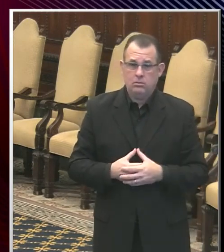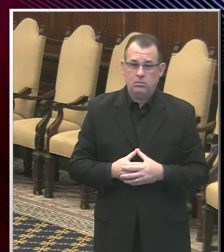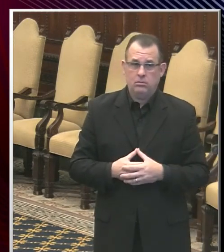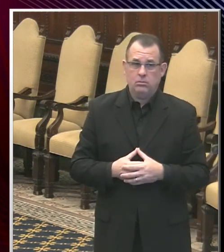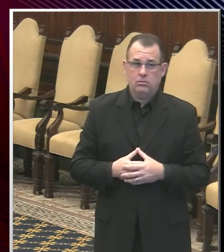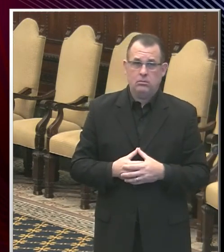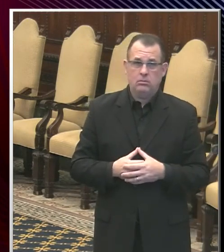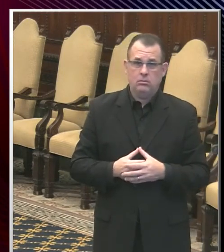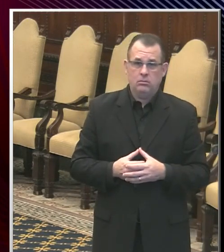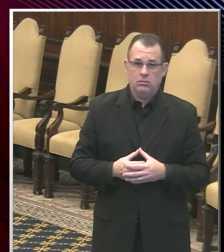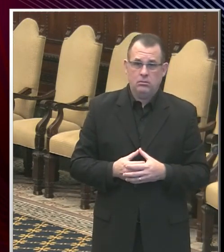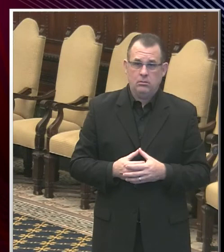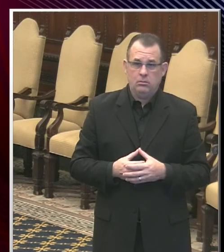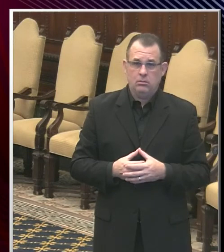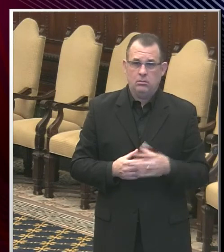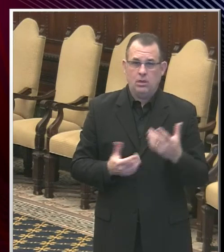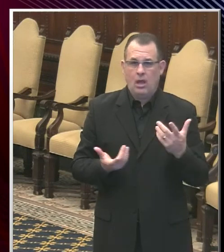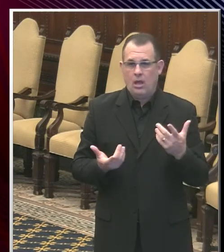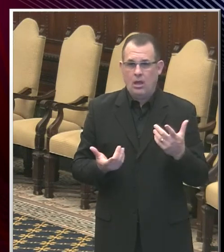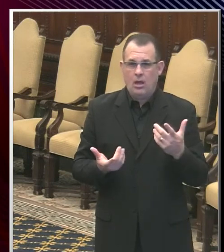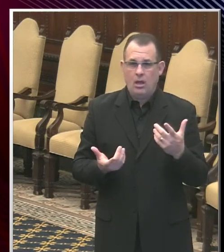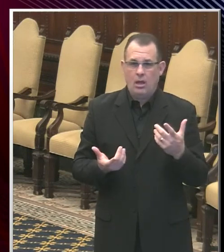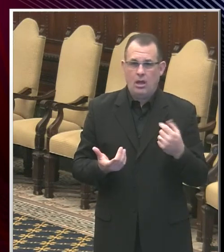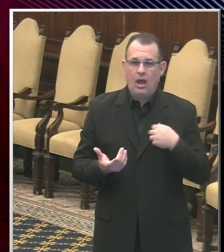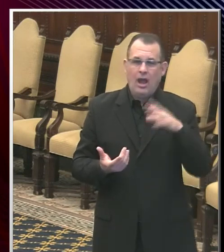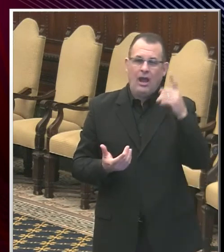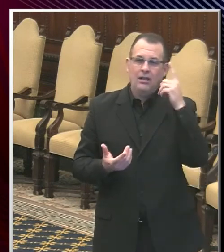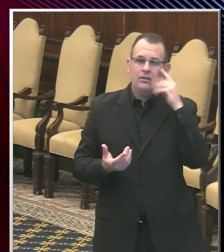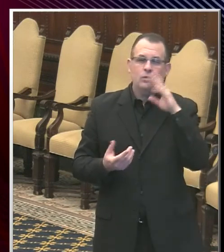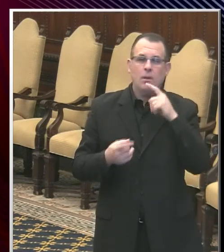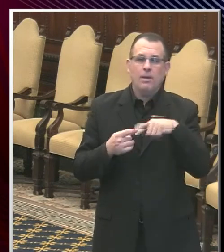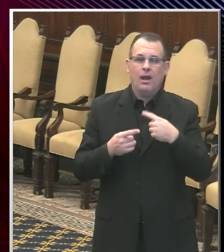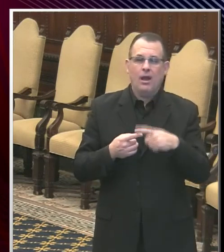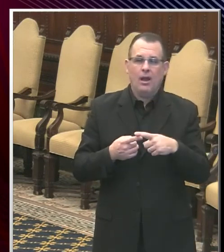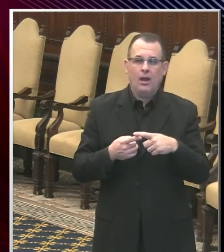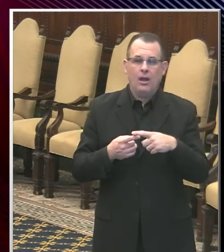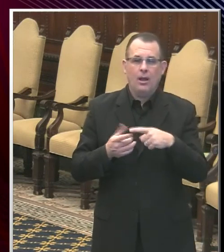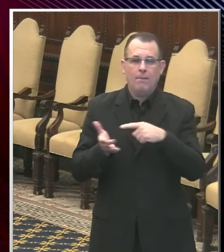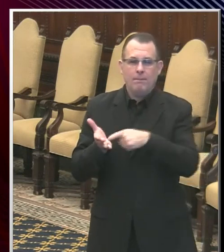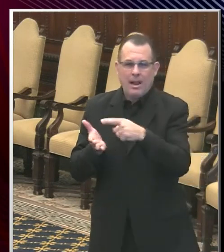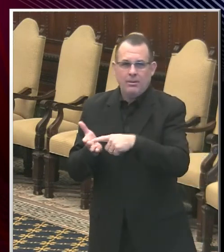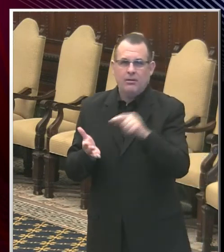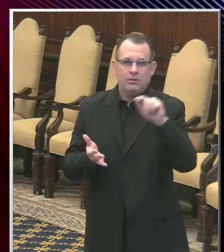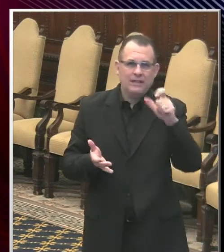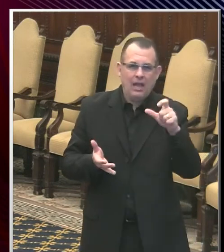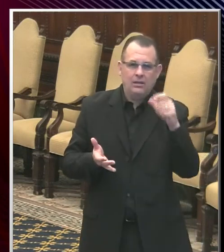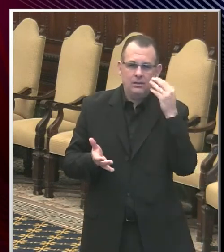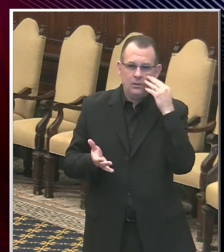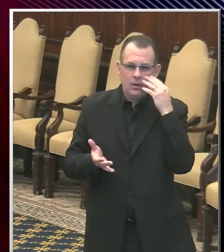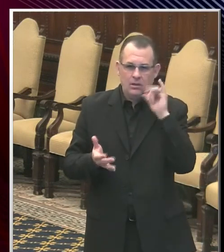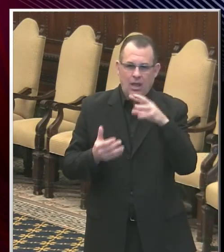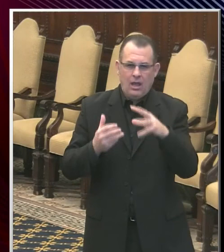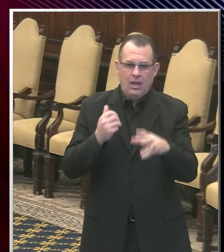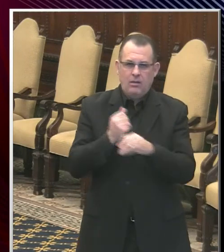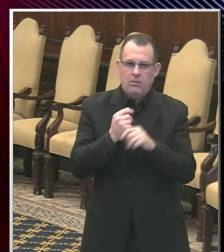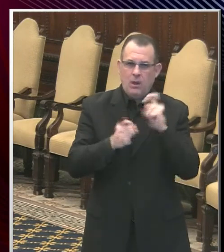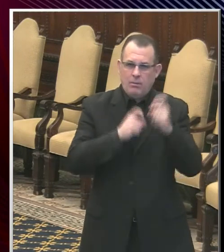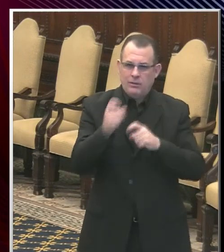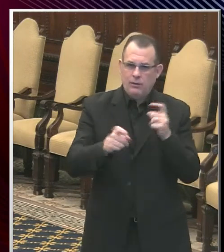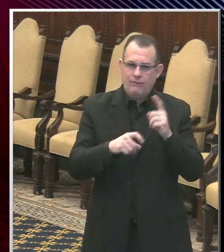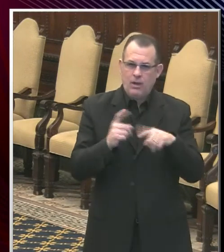Rob, I don't know if you want to, I think you're probably referring to payments in lieu of taxes or something to that effect, or additional contributions from